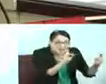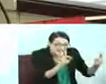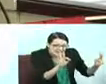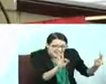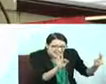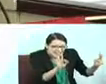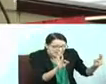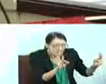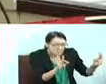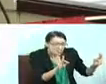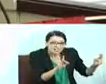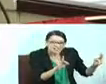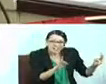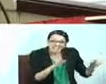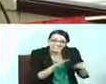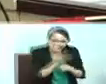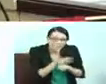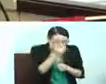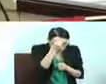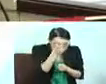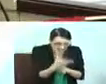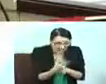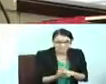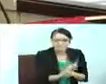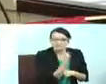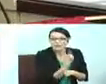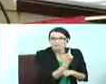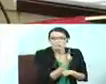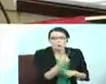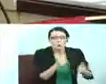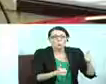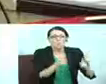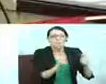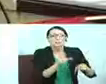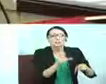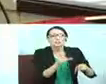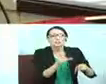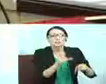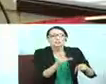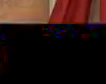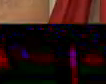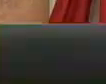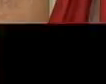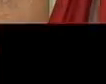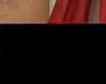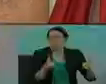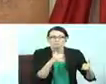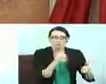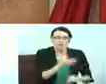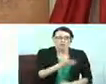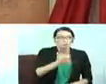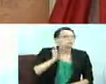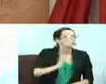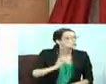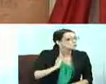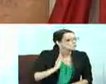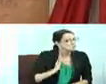Are you free enough to tell somebody which church you go to now, not the church you used to go